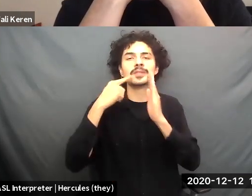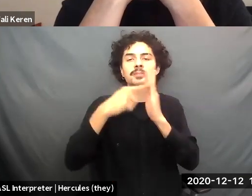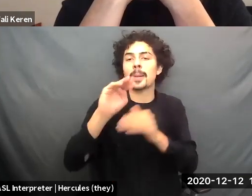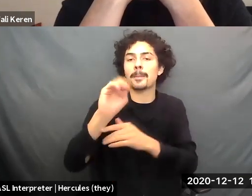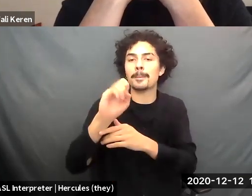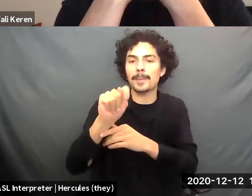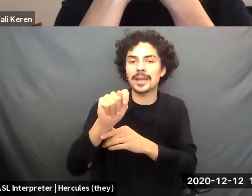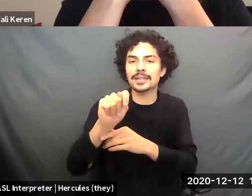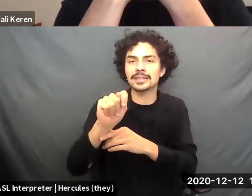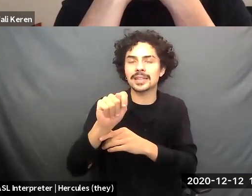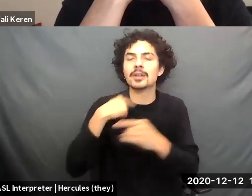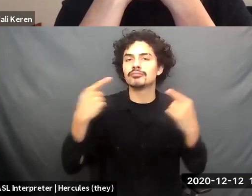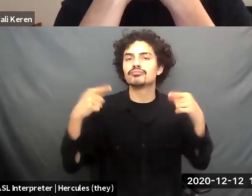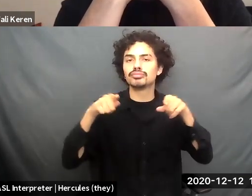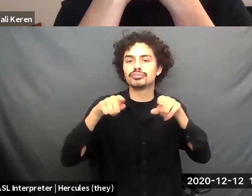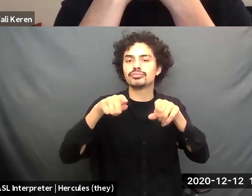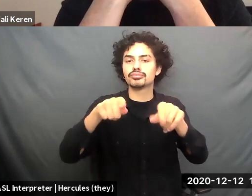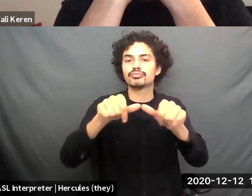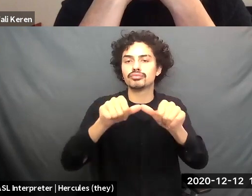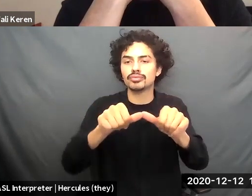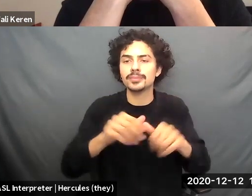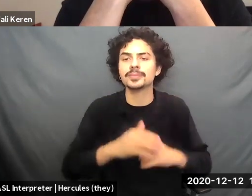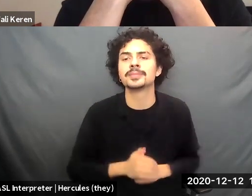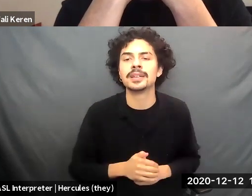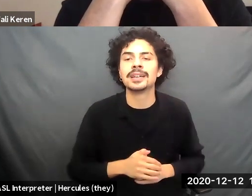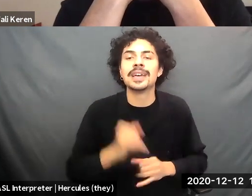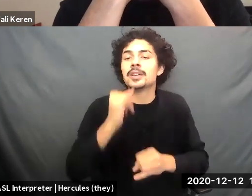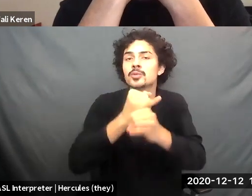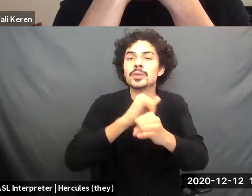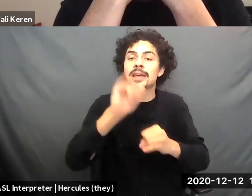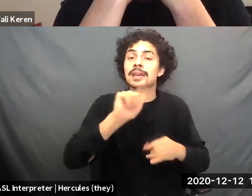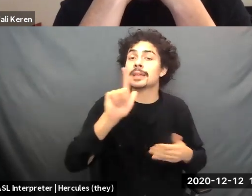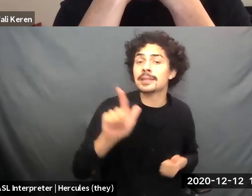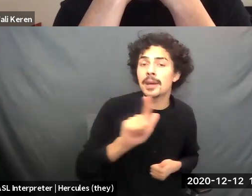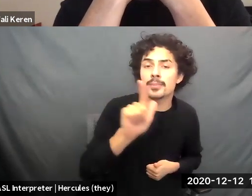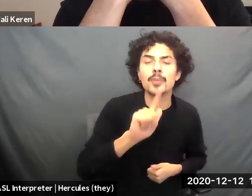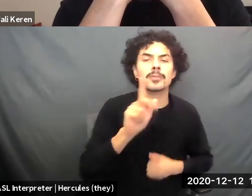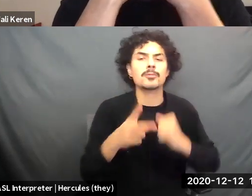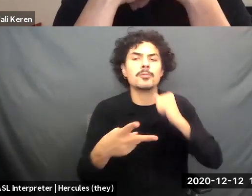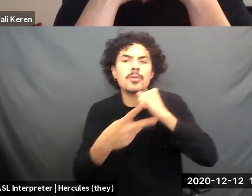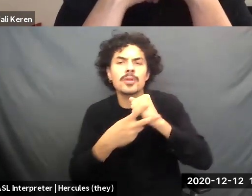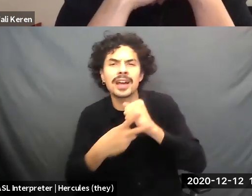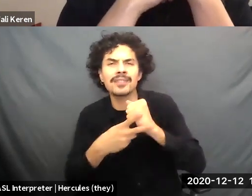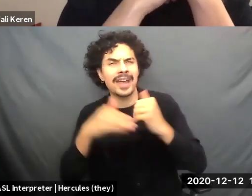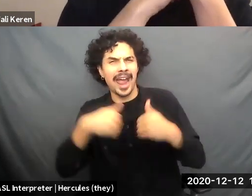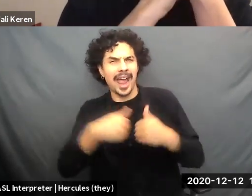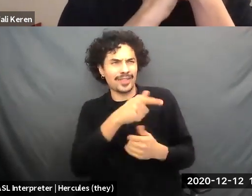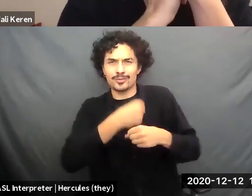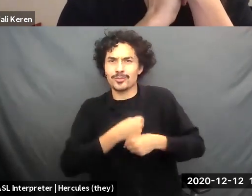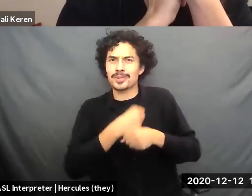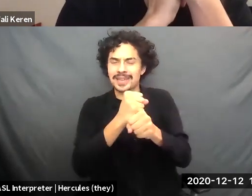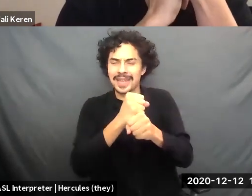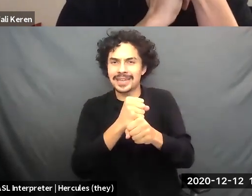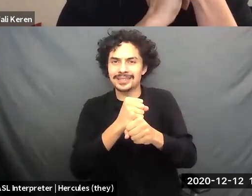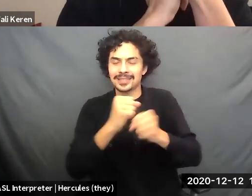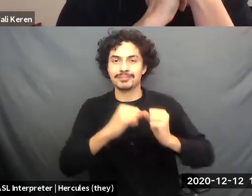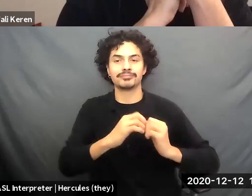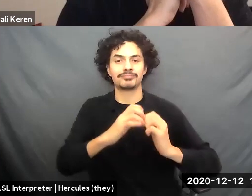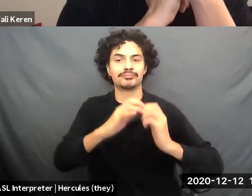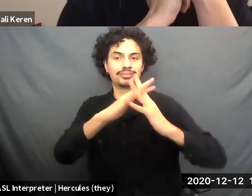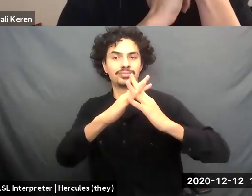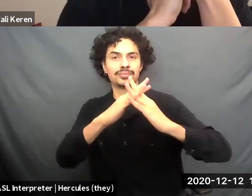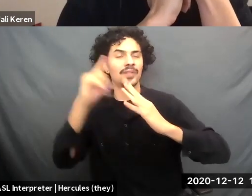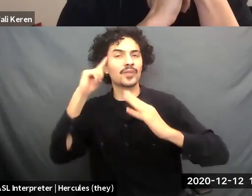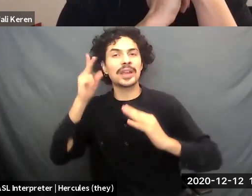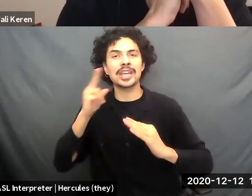such as libraries or archives can make space for untold histories, or maybe more specifically histories that are interpreted